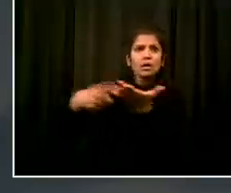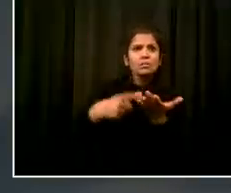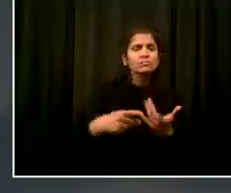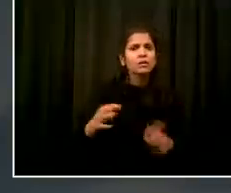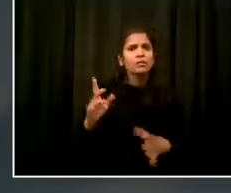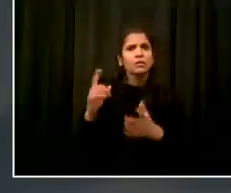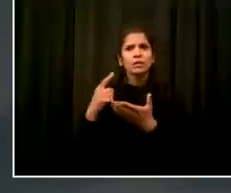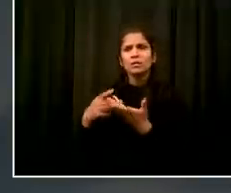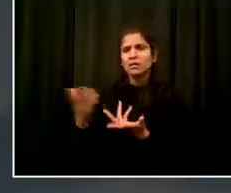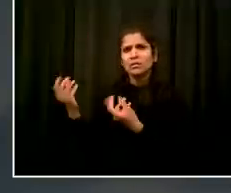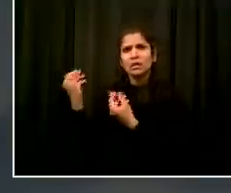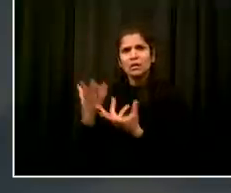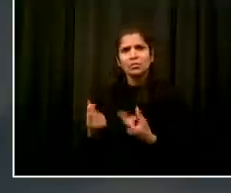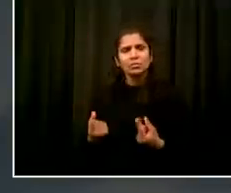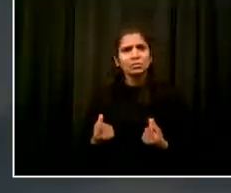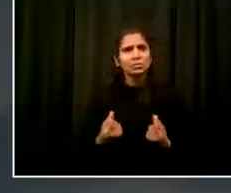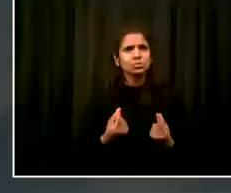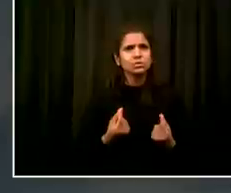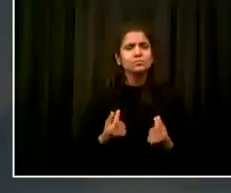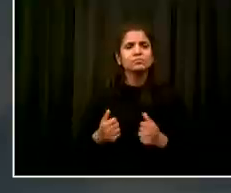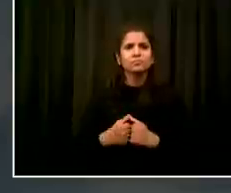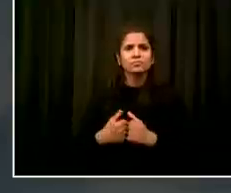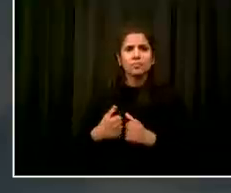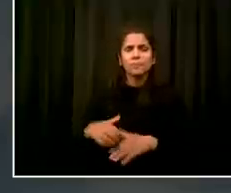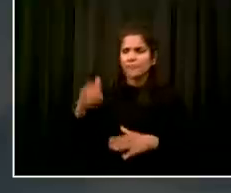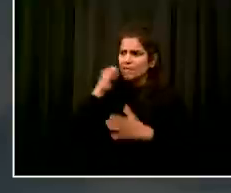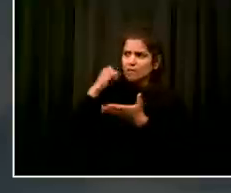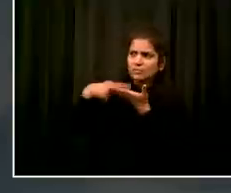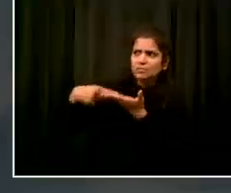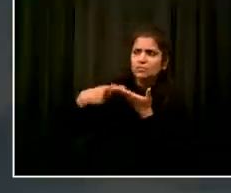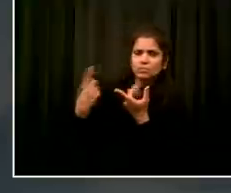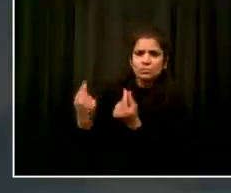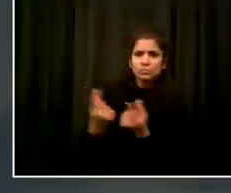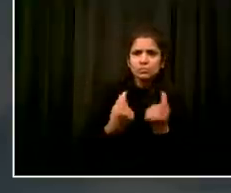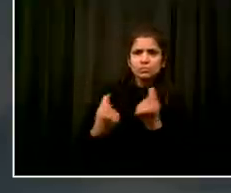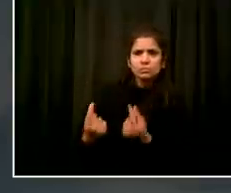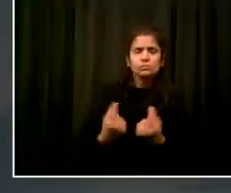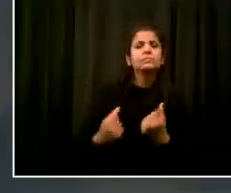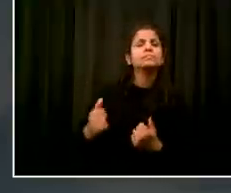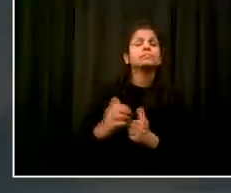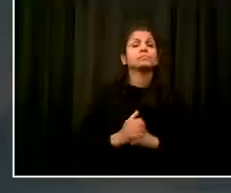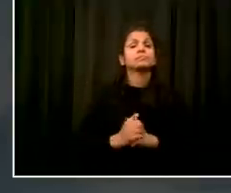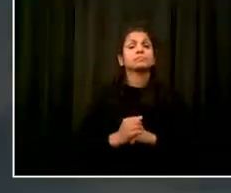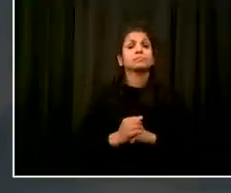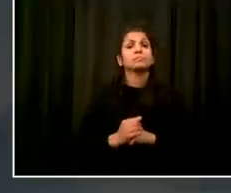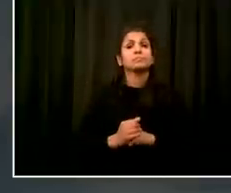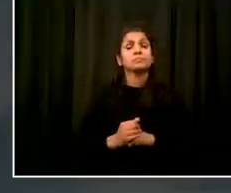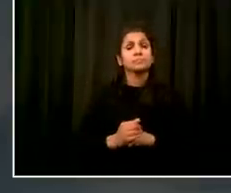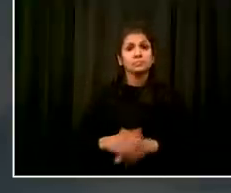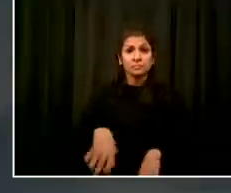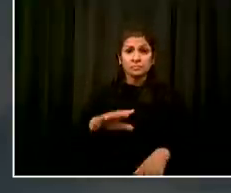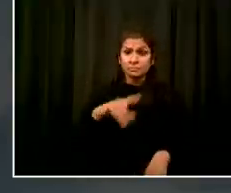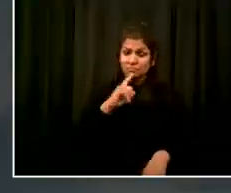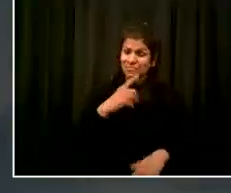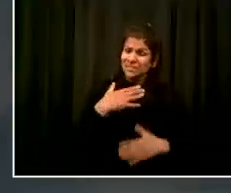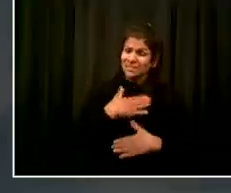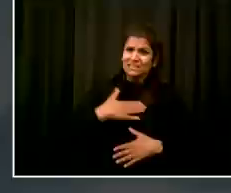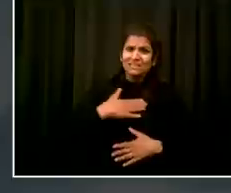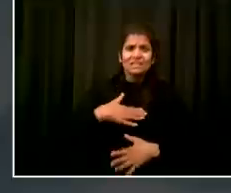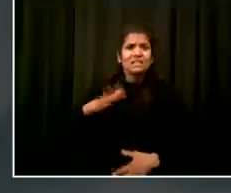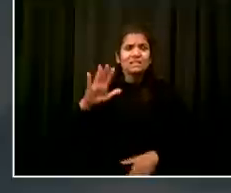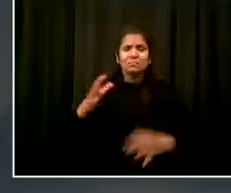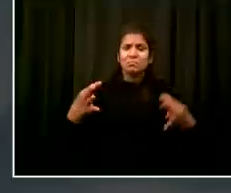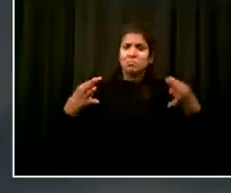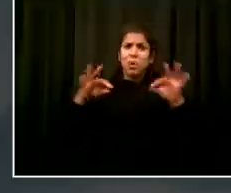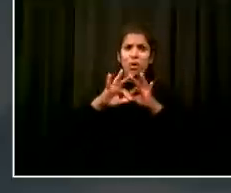And everyone needs to just, let's start thinking about each other. Let's think about each other as humans. I